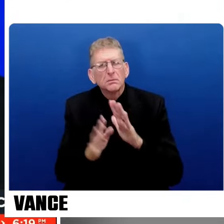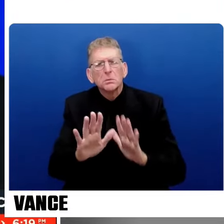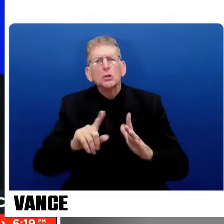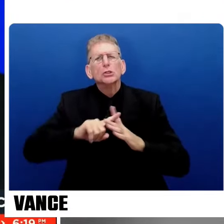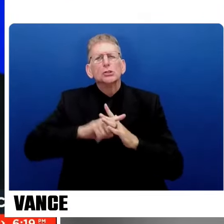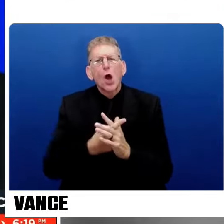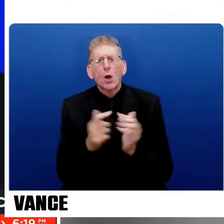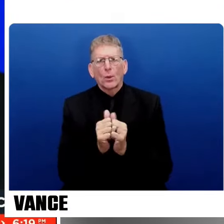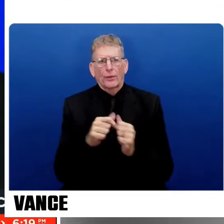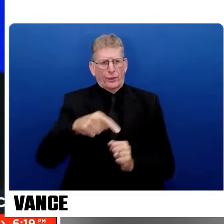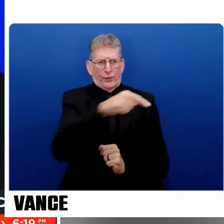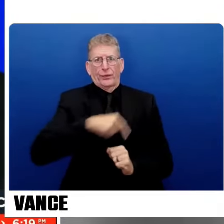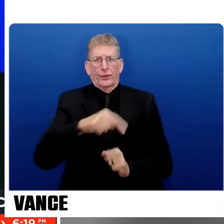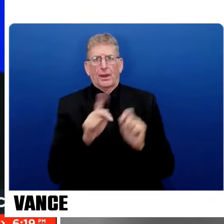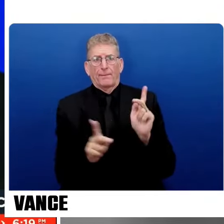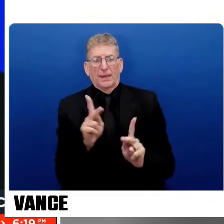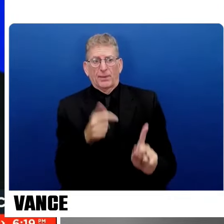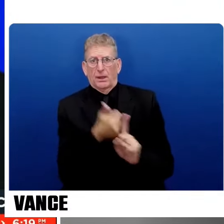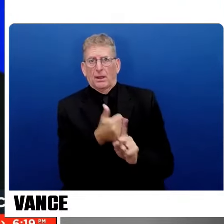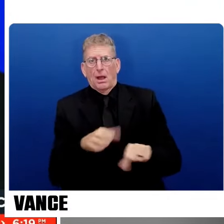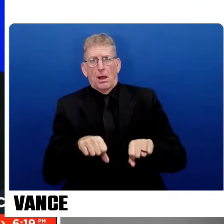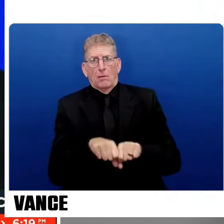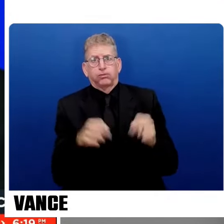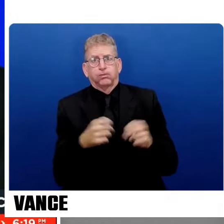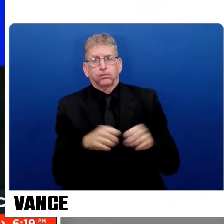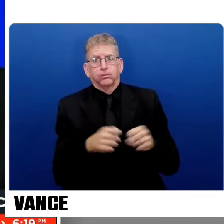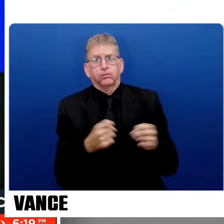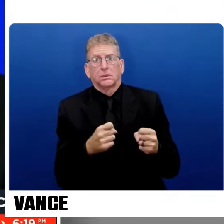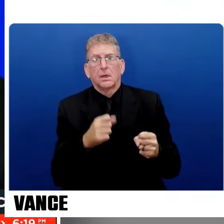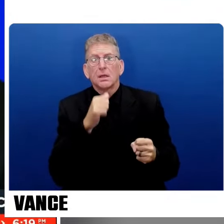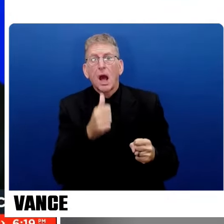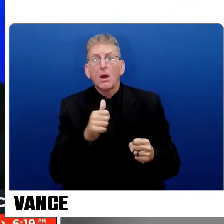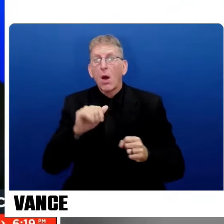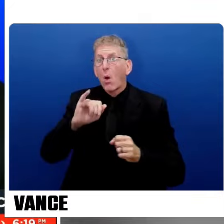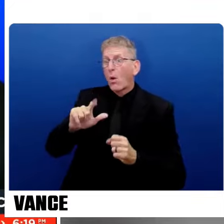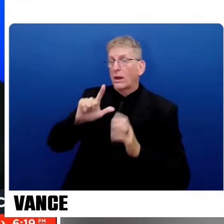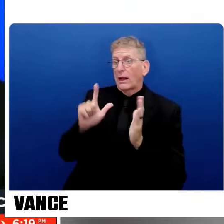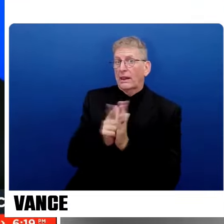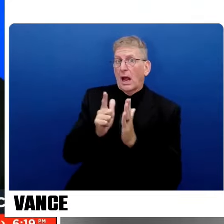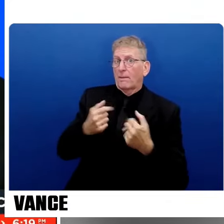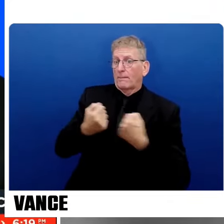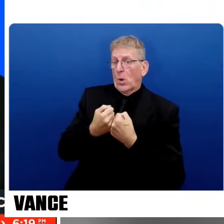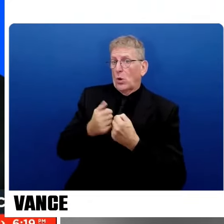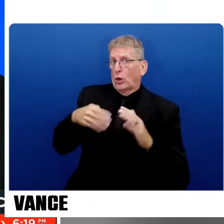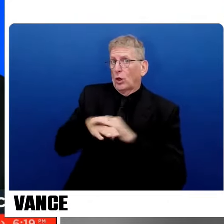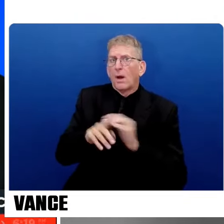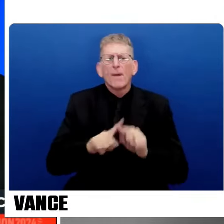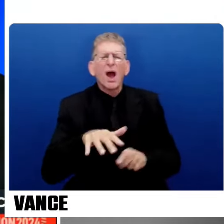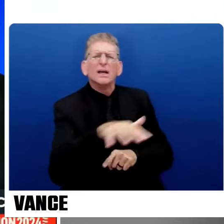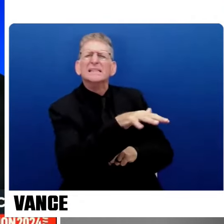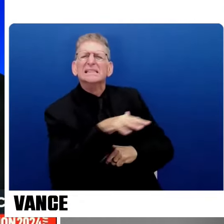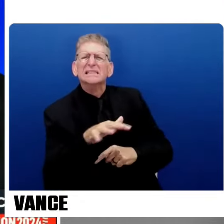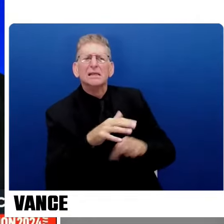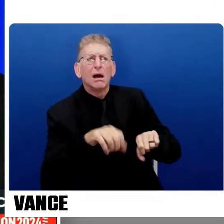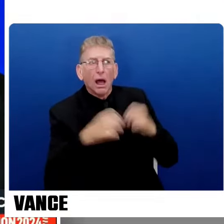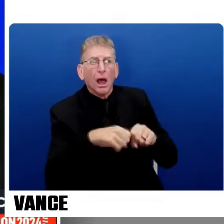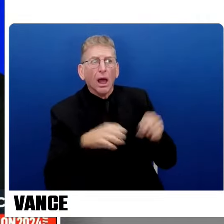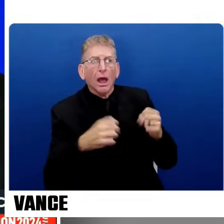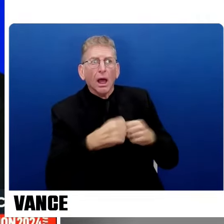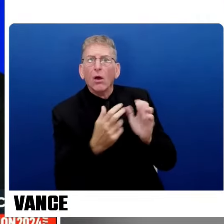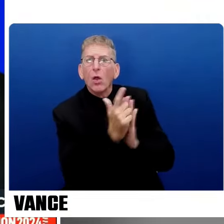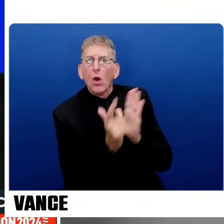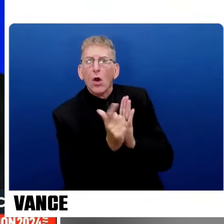illegally. I think you start with deportations on those folks. And then I think you make it harder for illegal aliens to undercut the wages of American